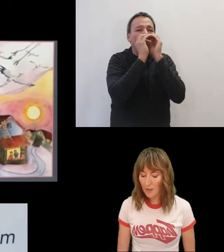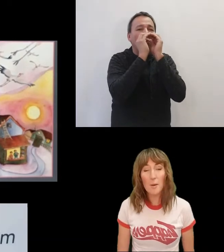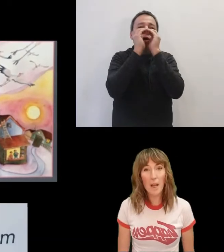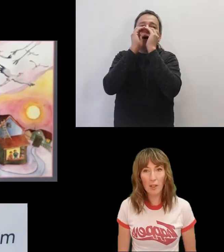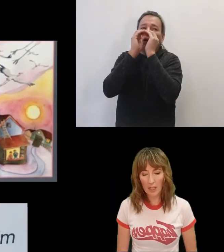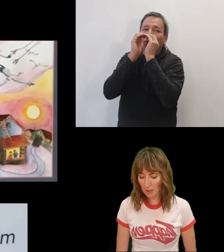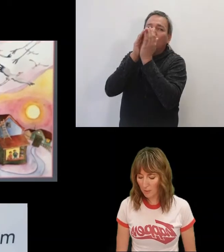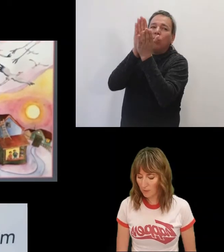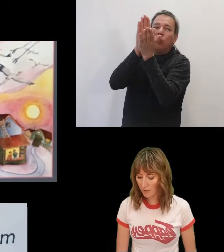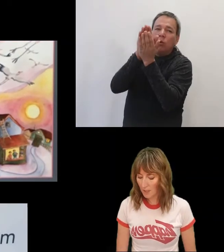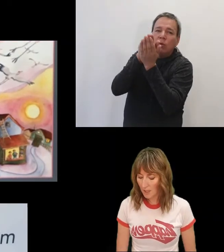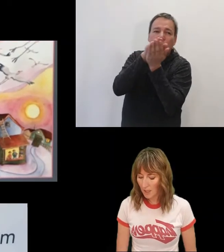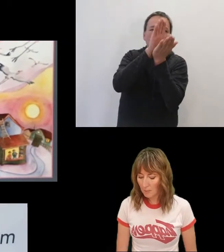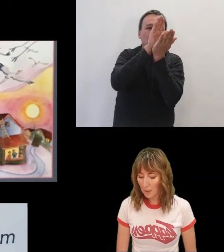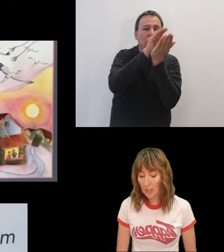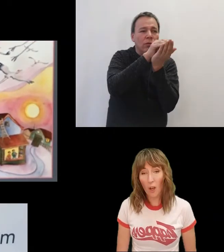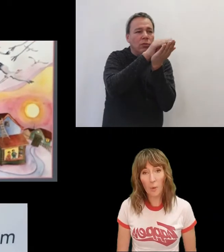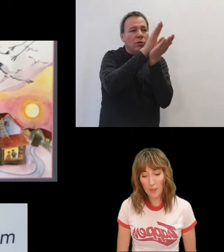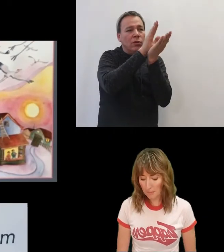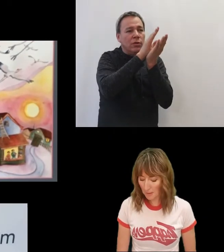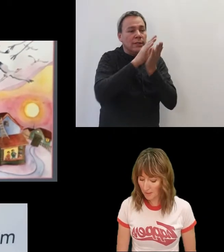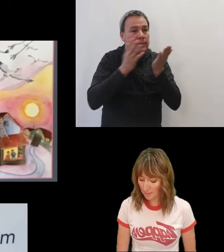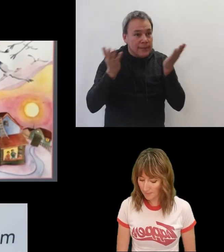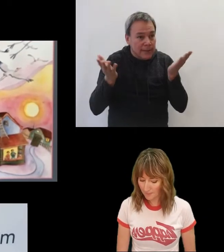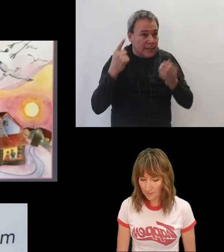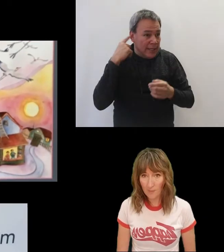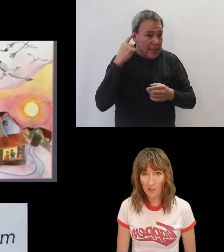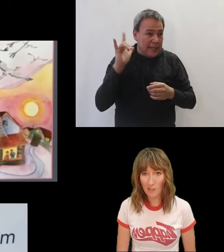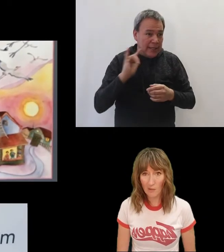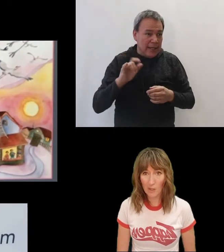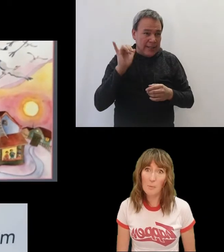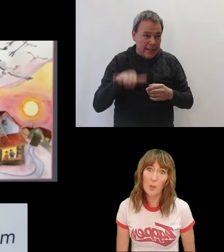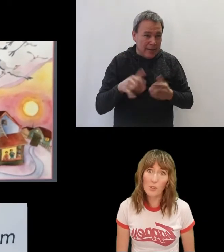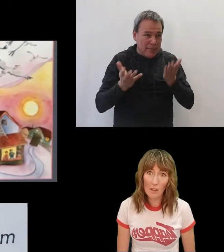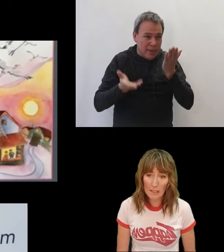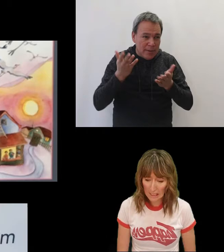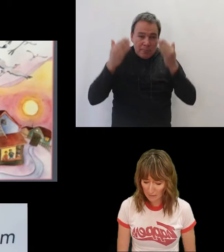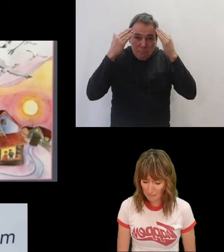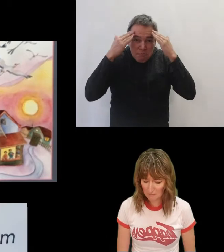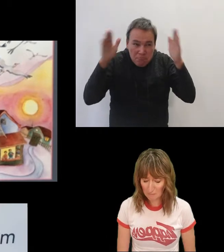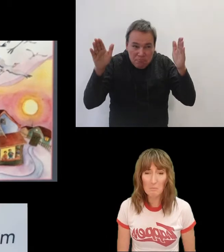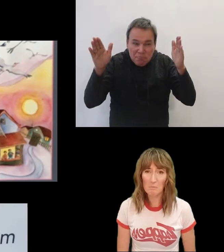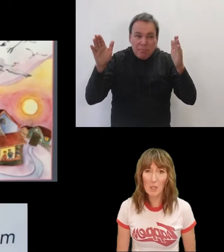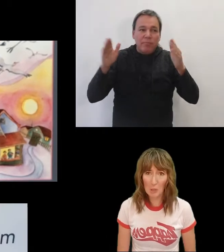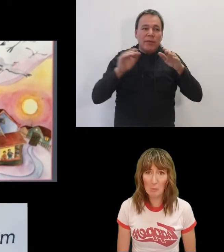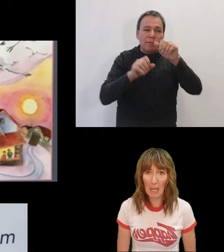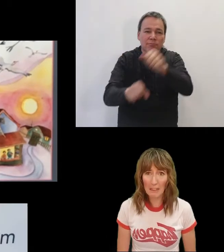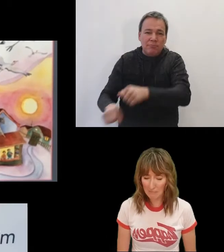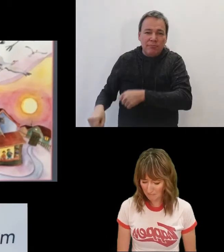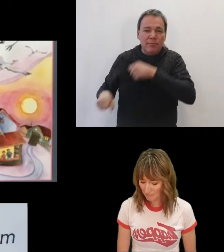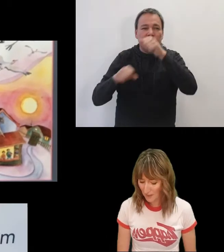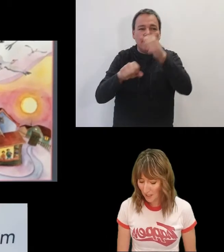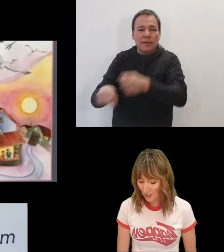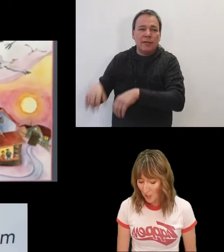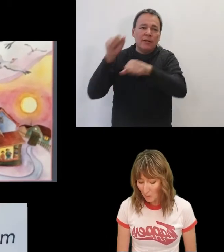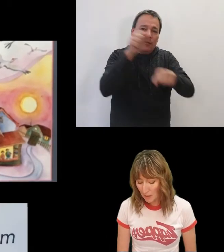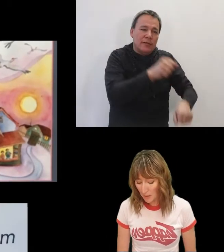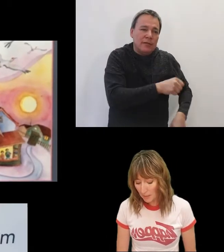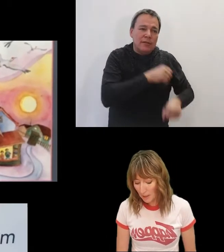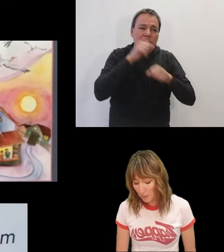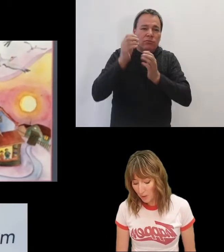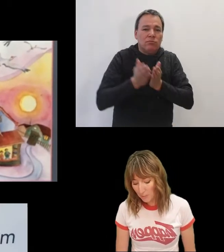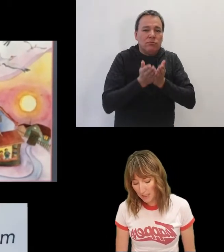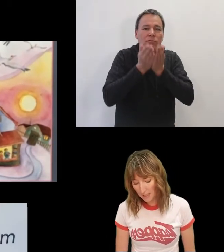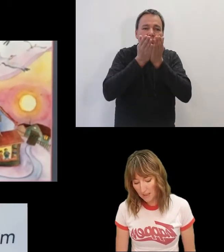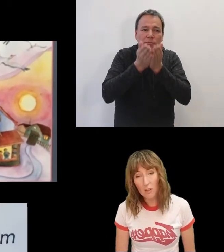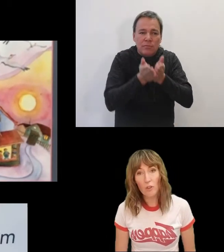October, the migrating moon. Pimi hawipisim. When the birds all leave, goodbye. When